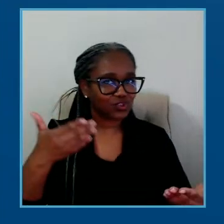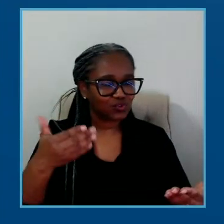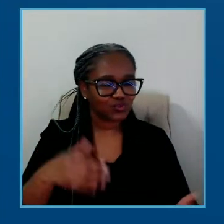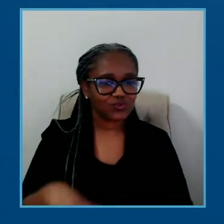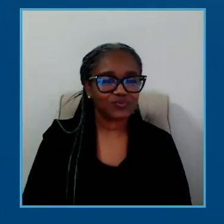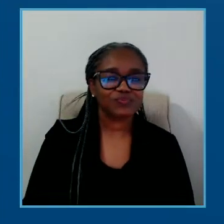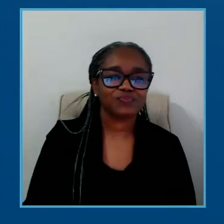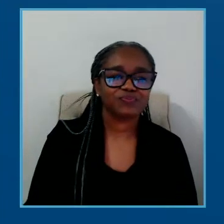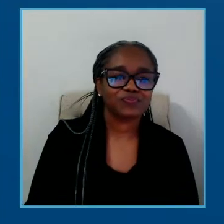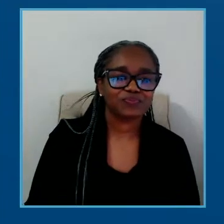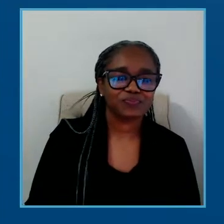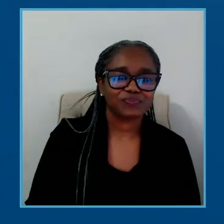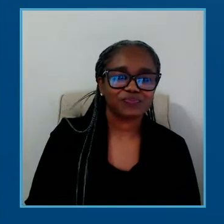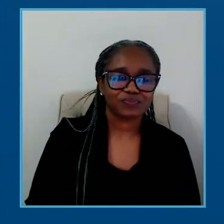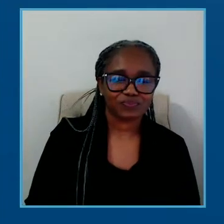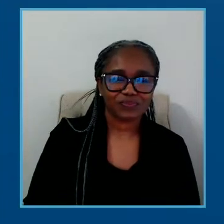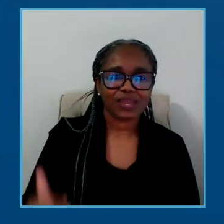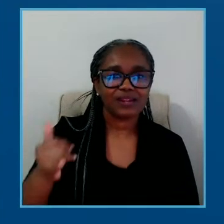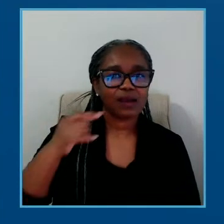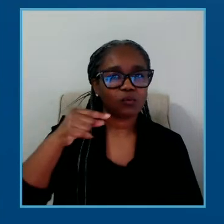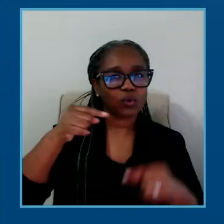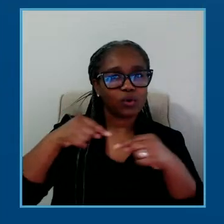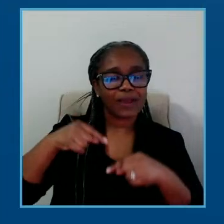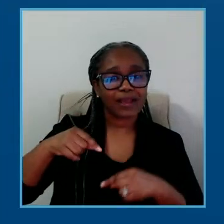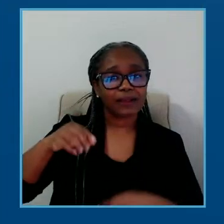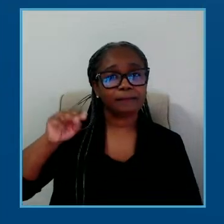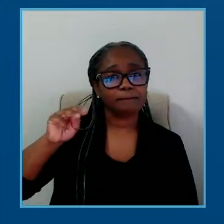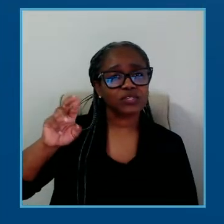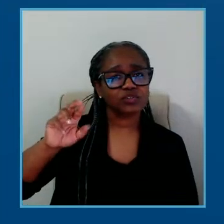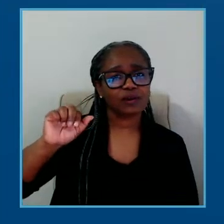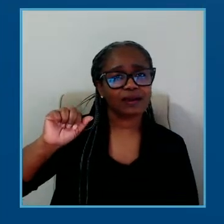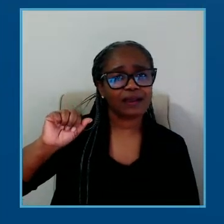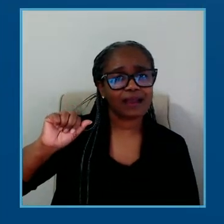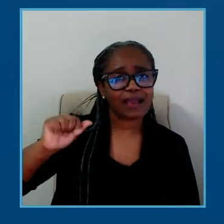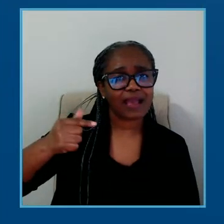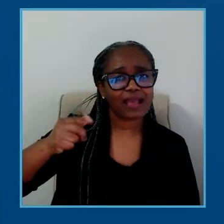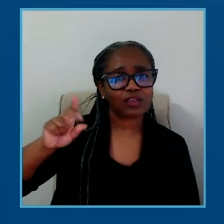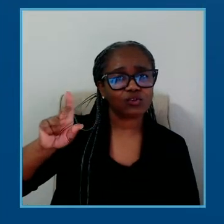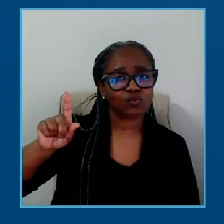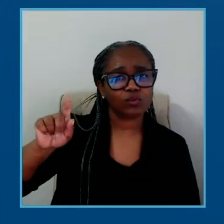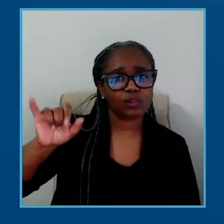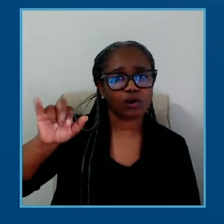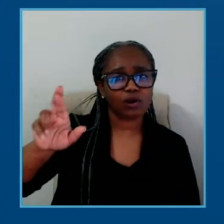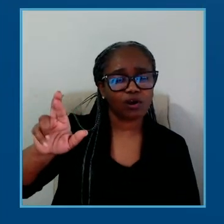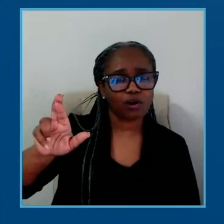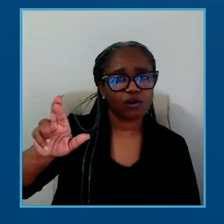And I will go back. Mr. Aguilar. Present.